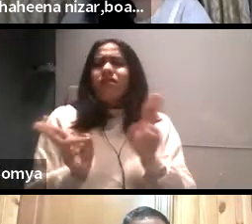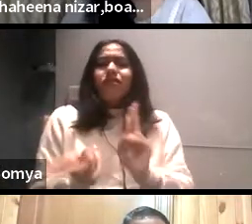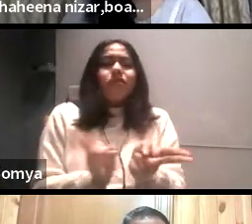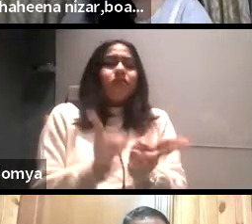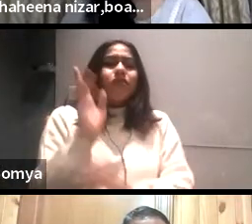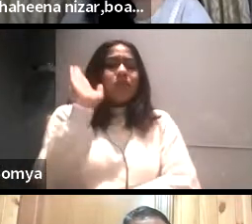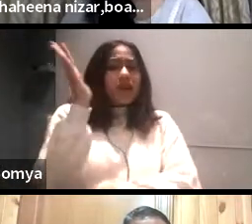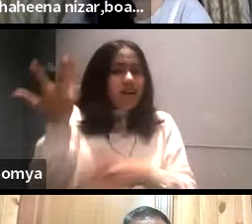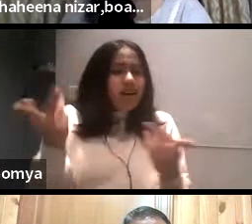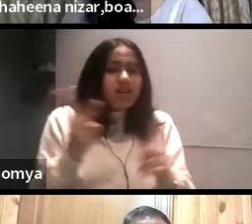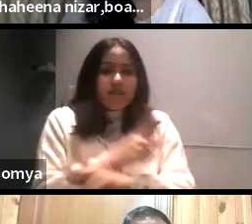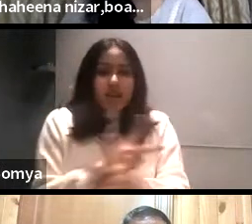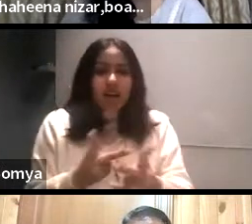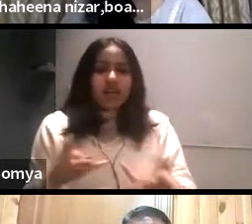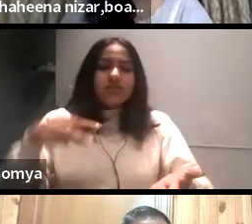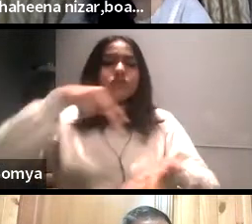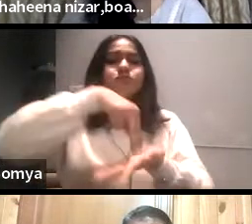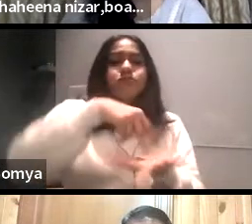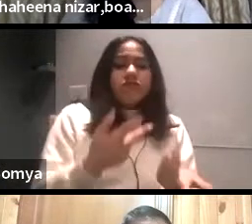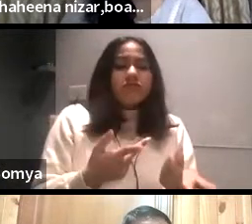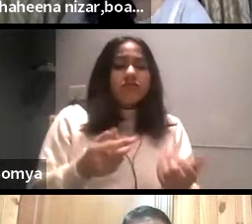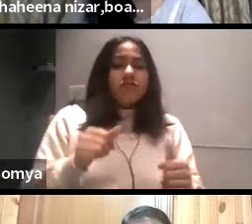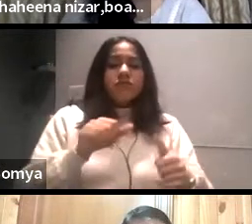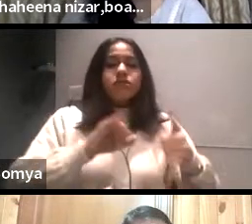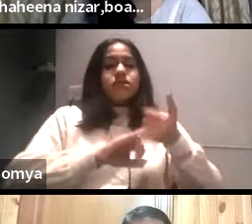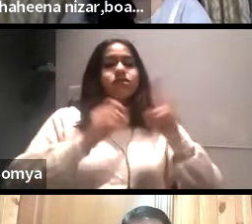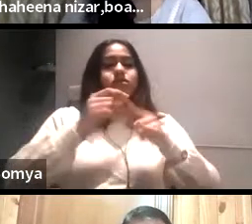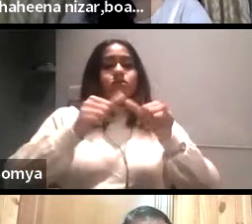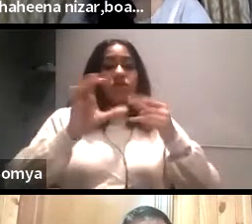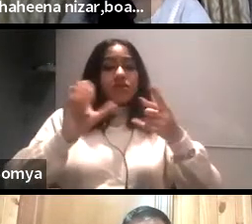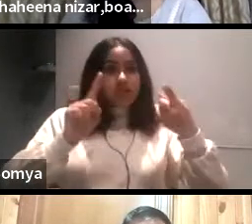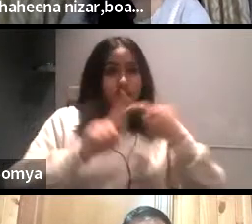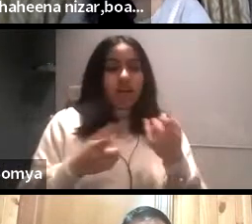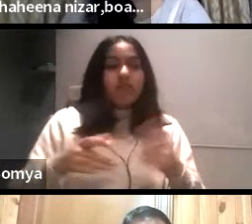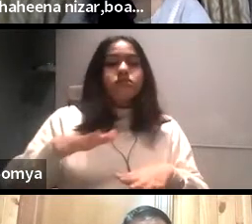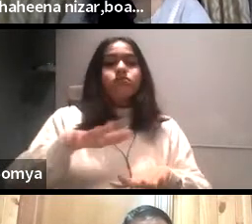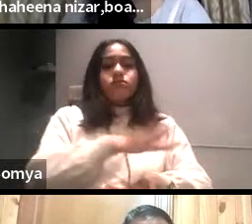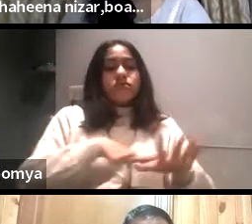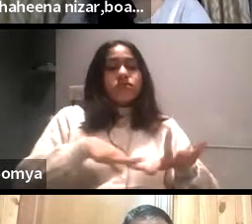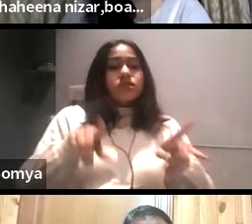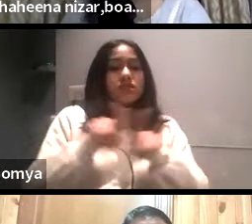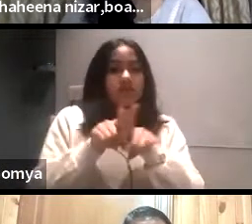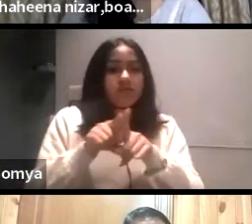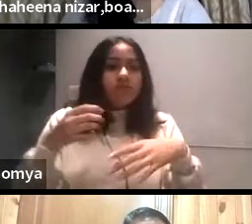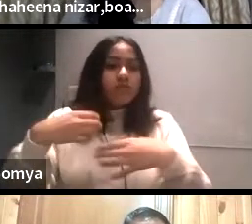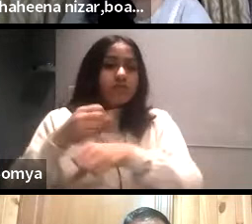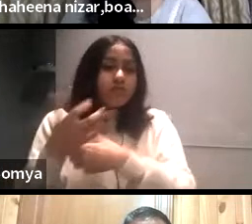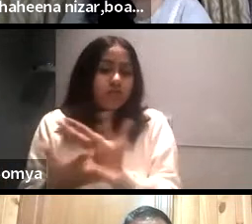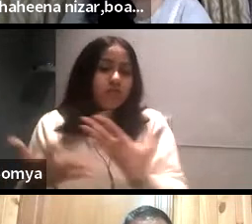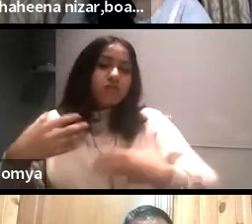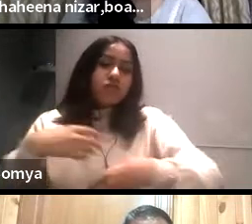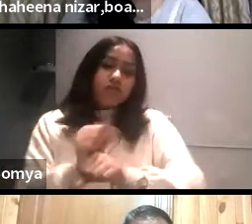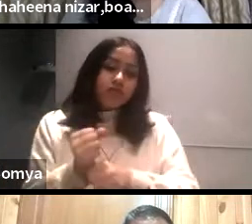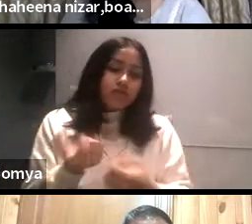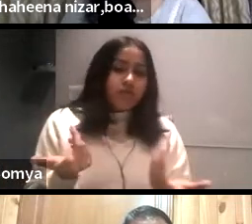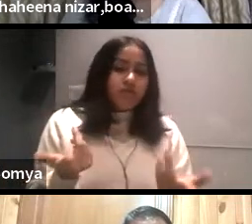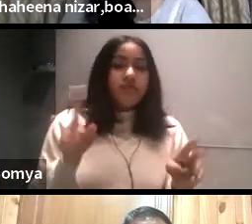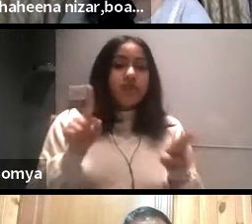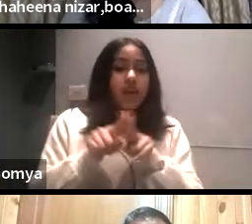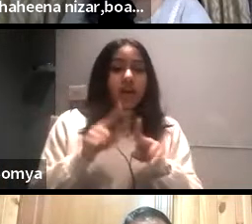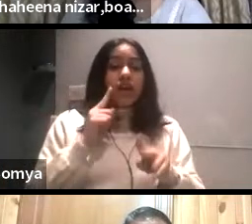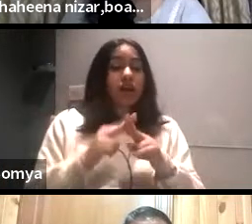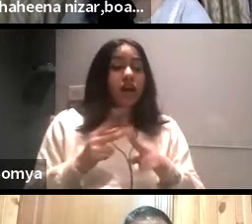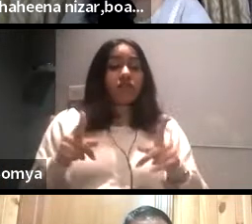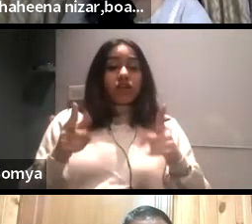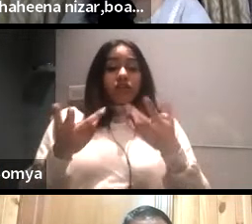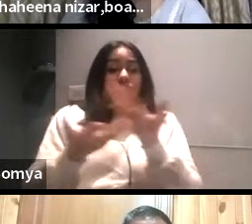spaces reserved for them, for products made by entrepreneurs who are differently